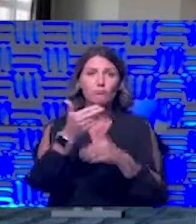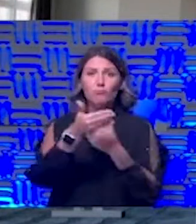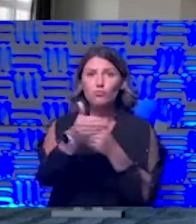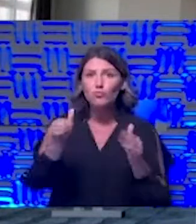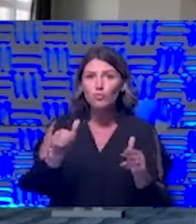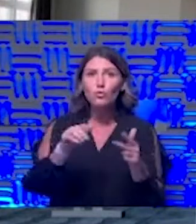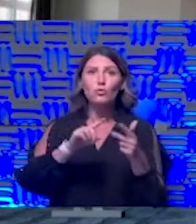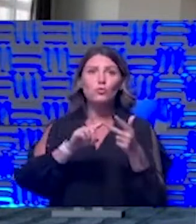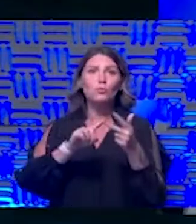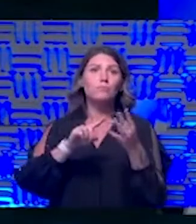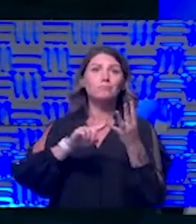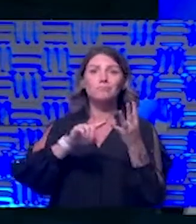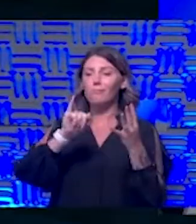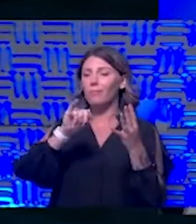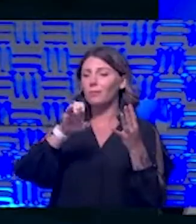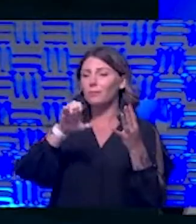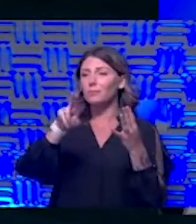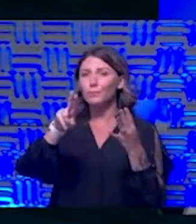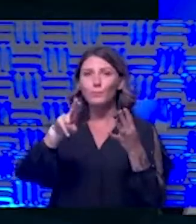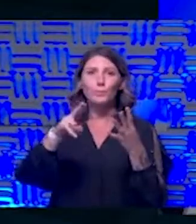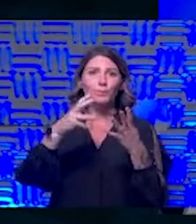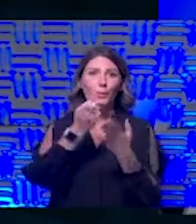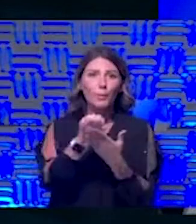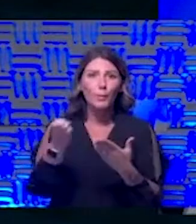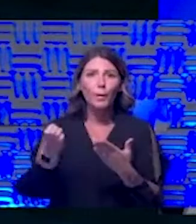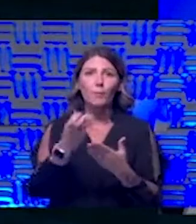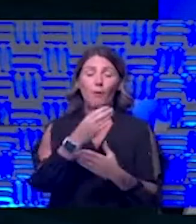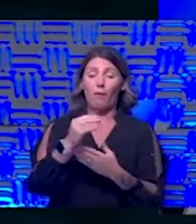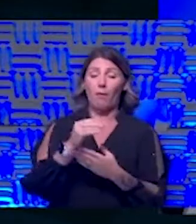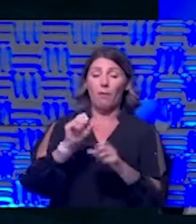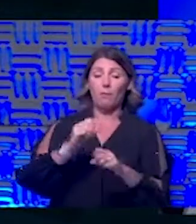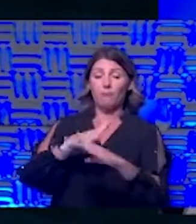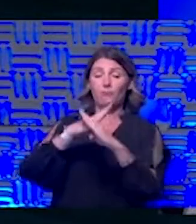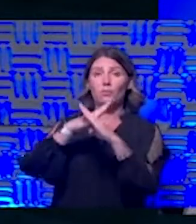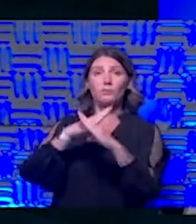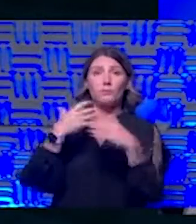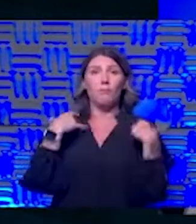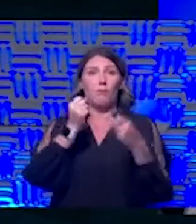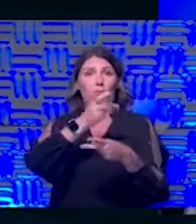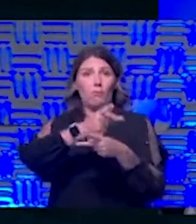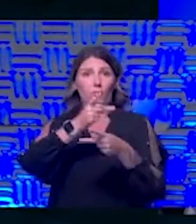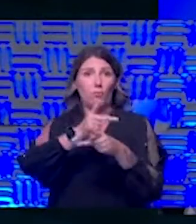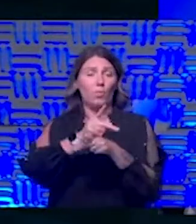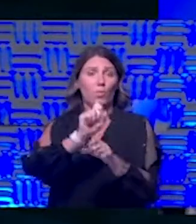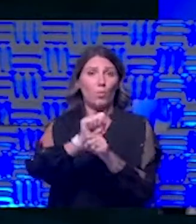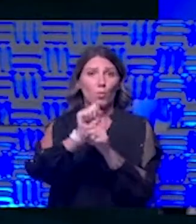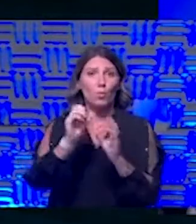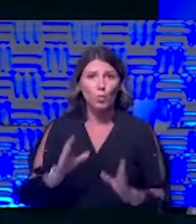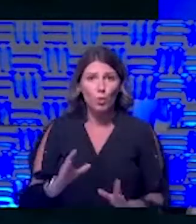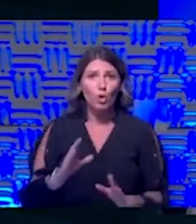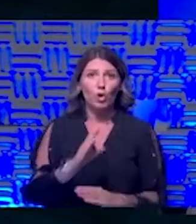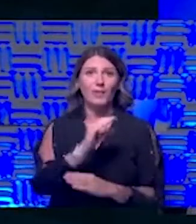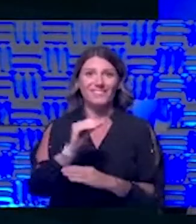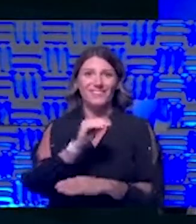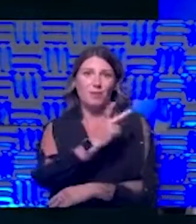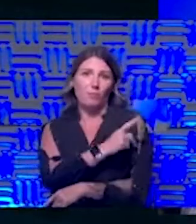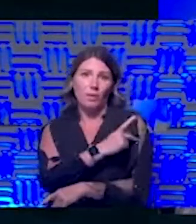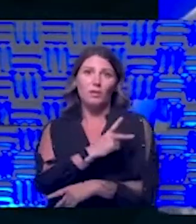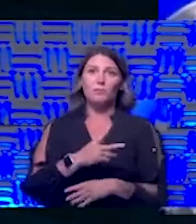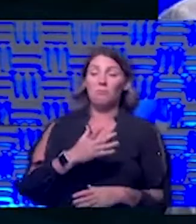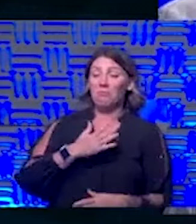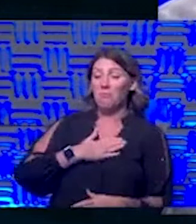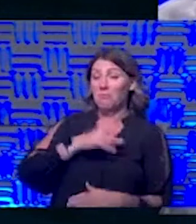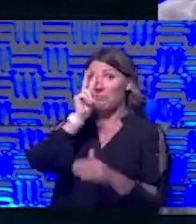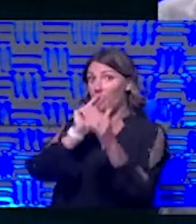better protect the patients and our healthcare workers. Yeah, and my prediction is we're not done. We're still going to see these kind